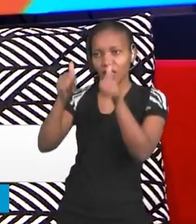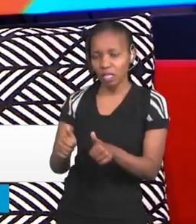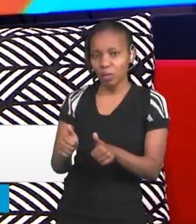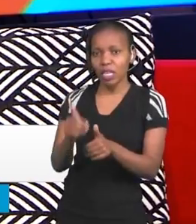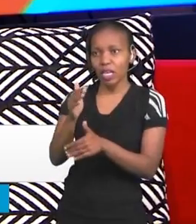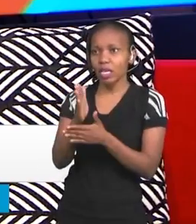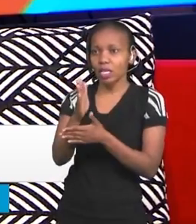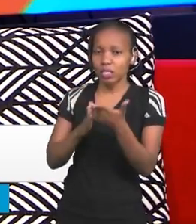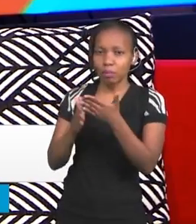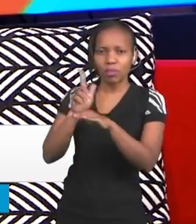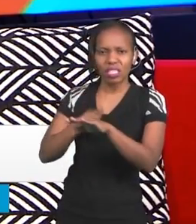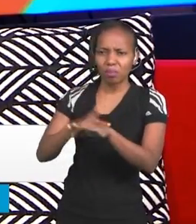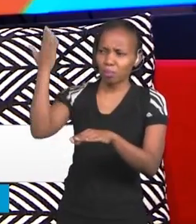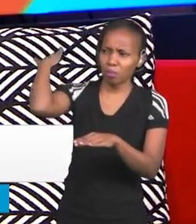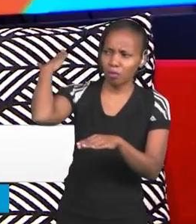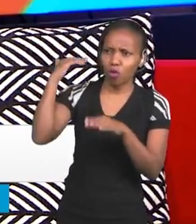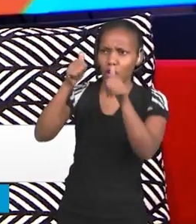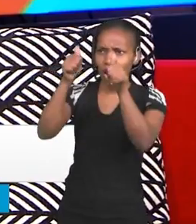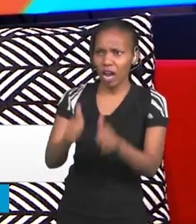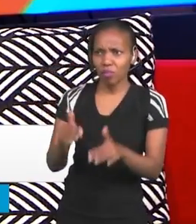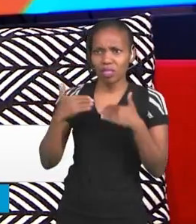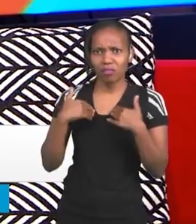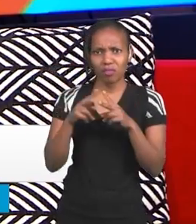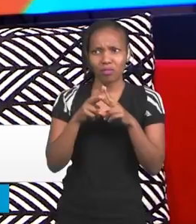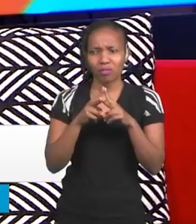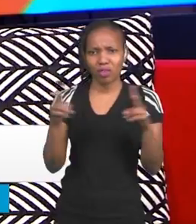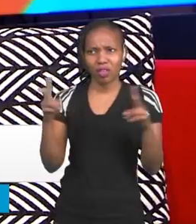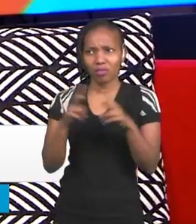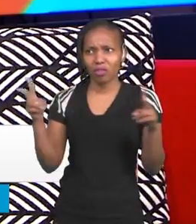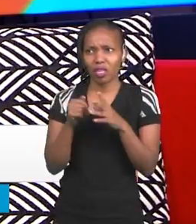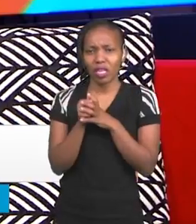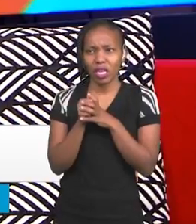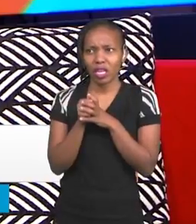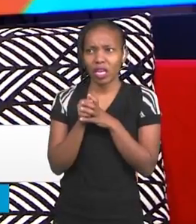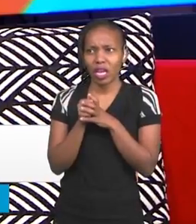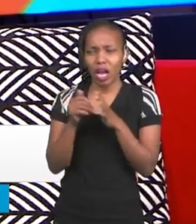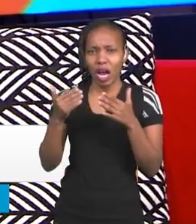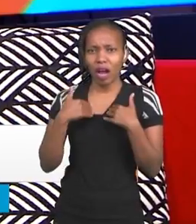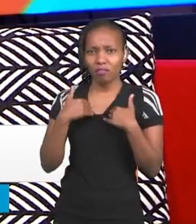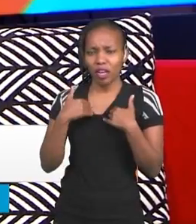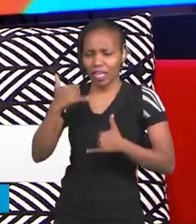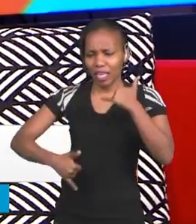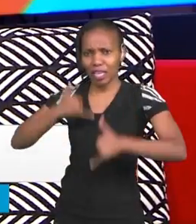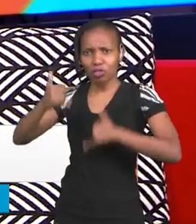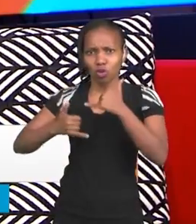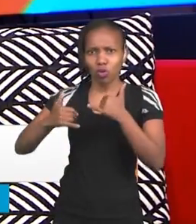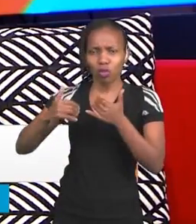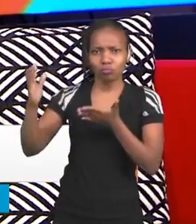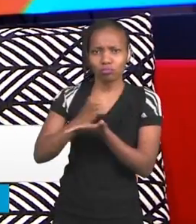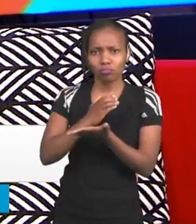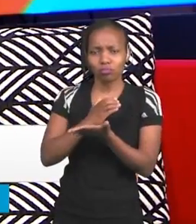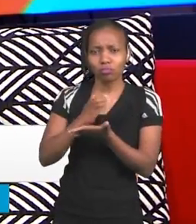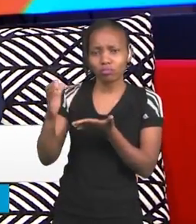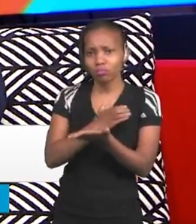back, right here in Kenya, there's an advert that was really, really common. Bada kazi burudrika with some beer. Now, all these